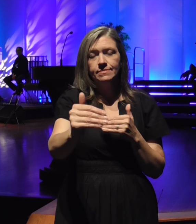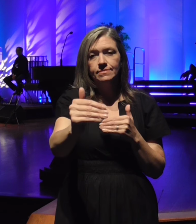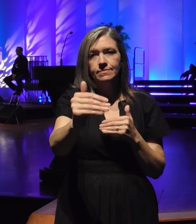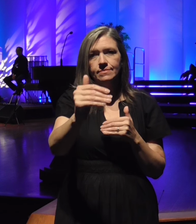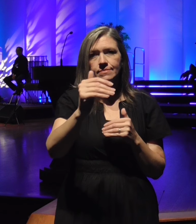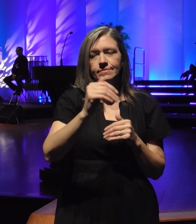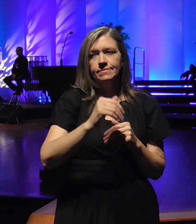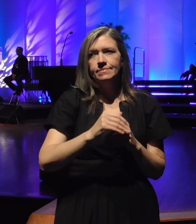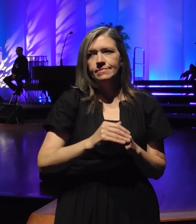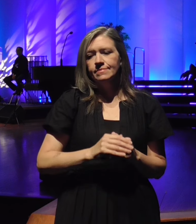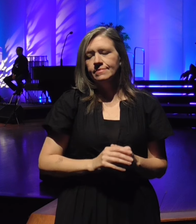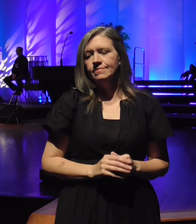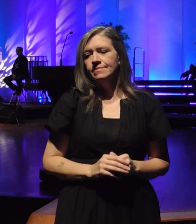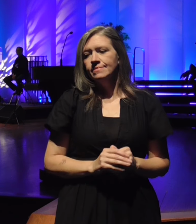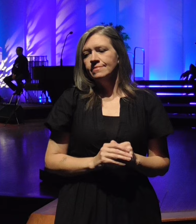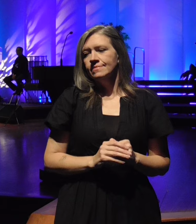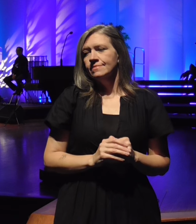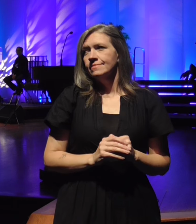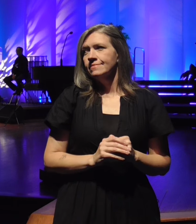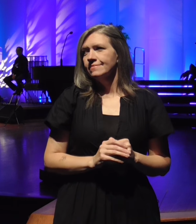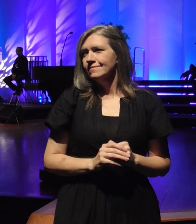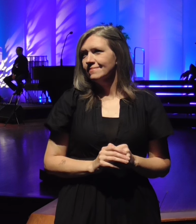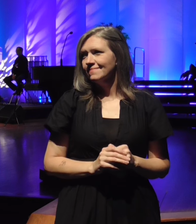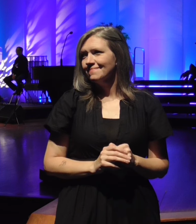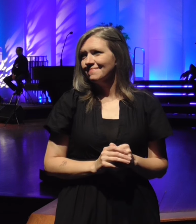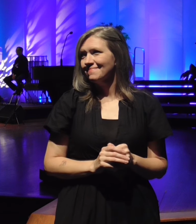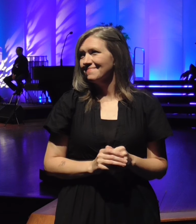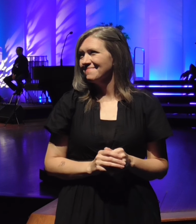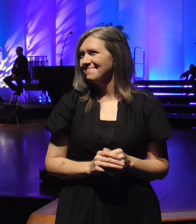every day.